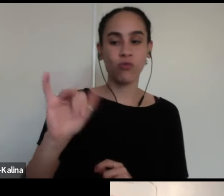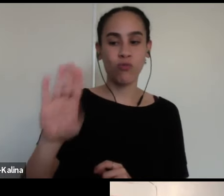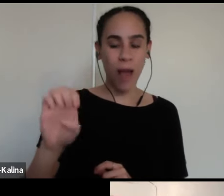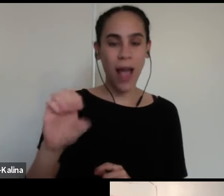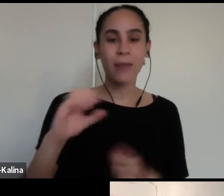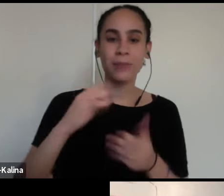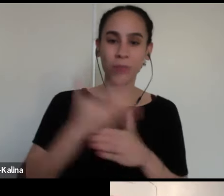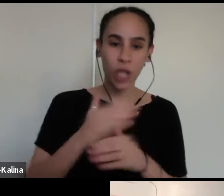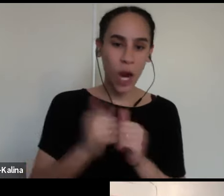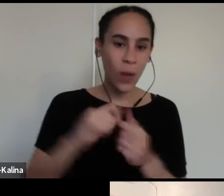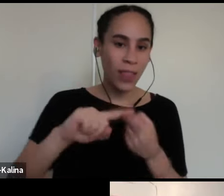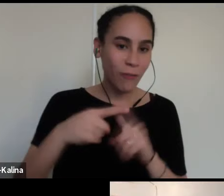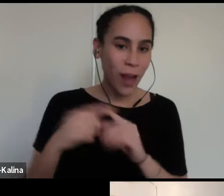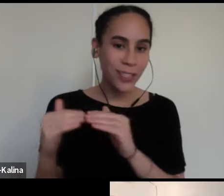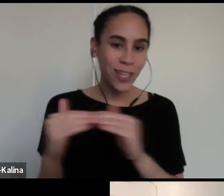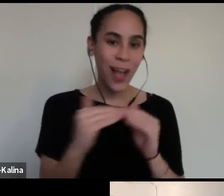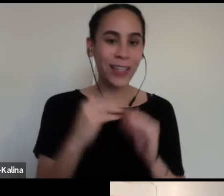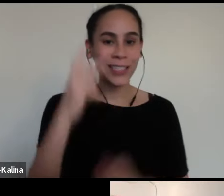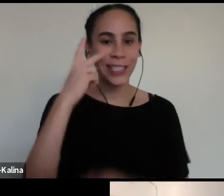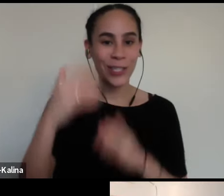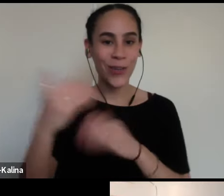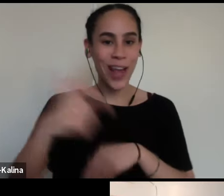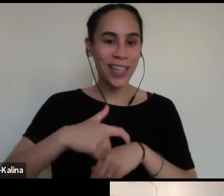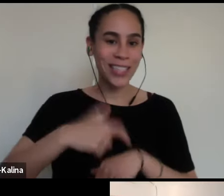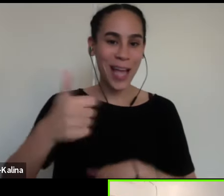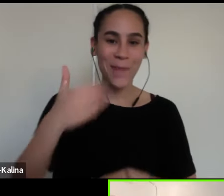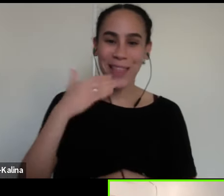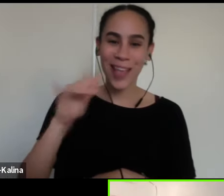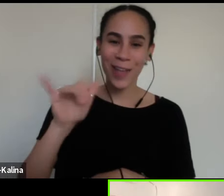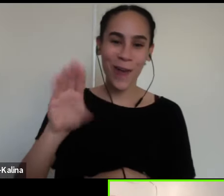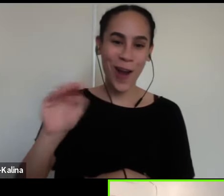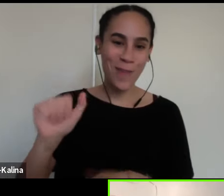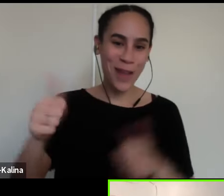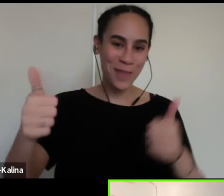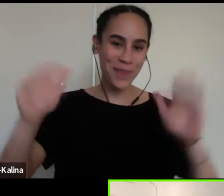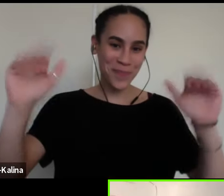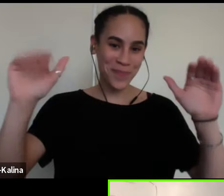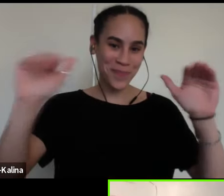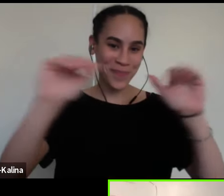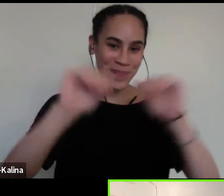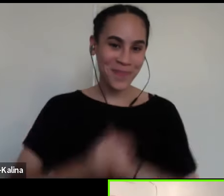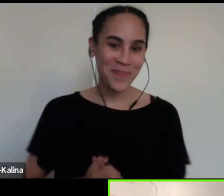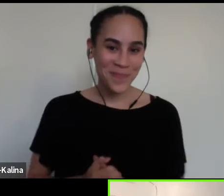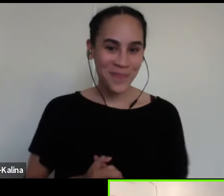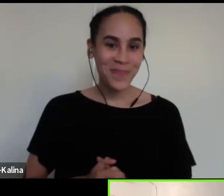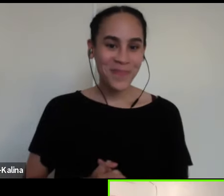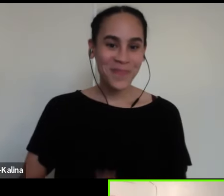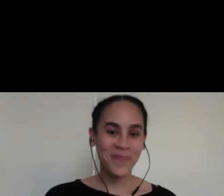See you next time. Thanks, Irma. Thank you. Bye, everyone. Bye.